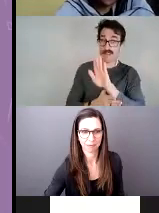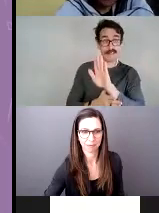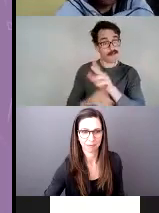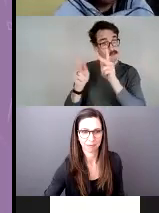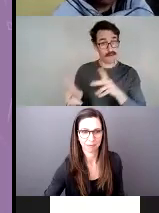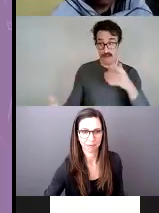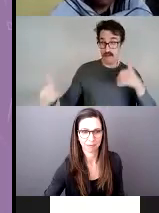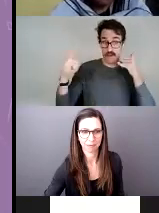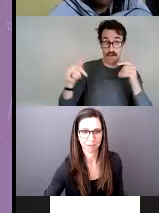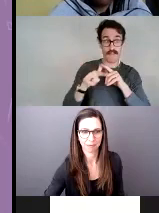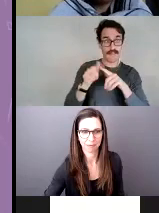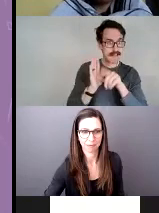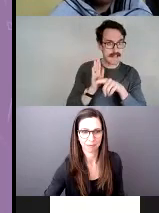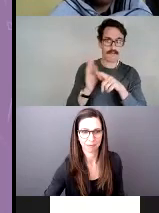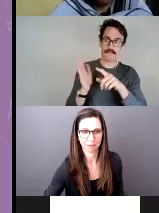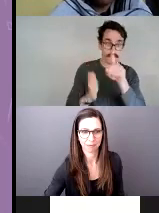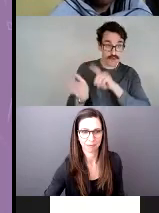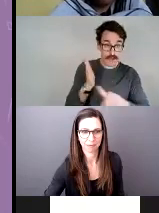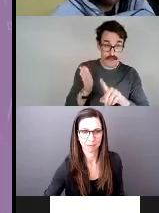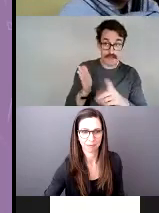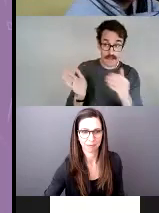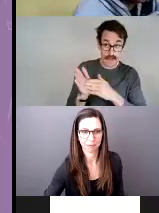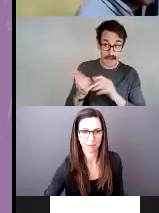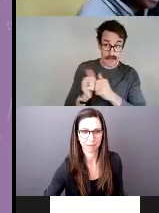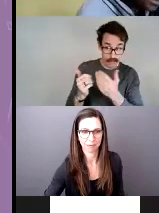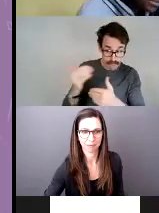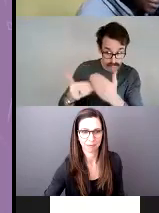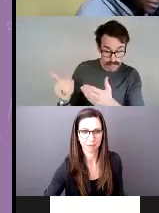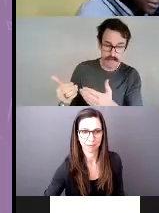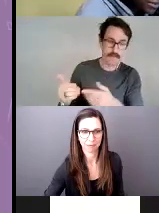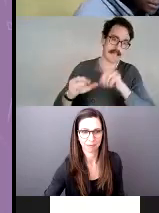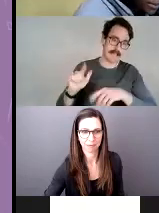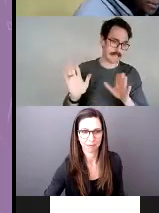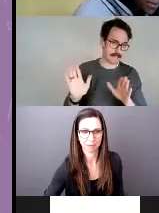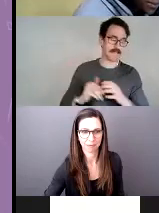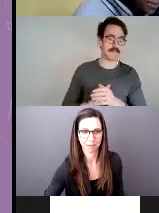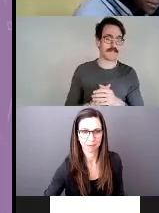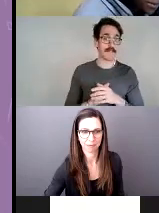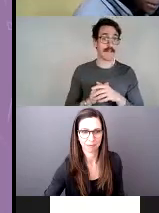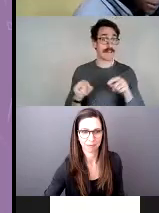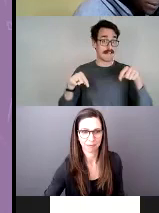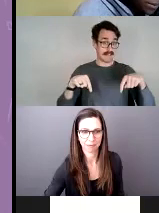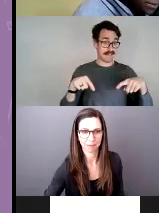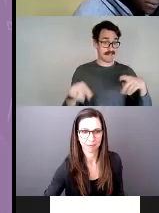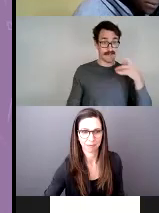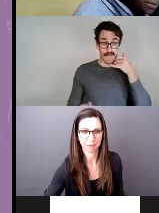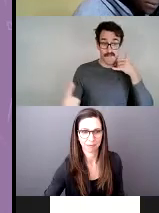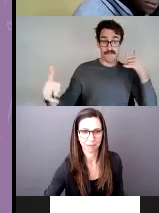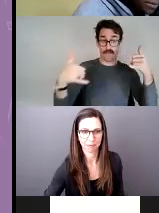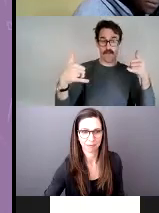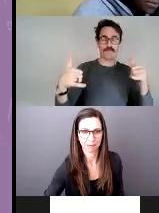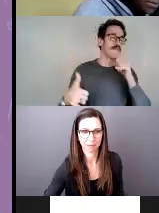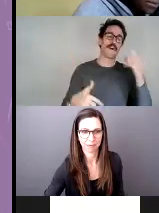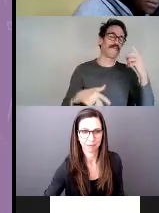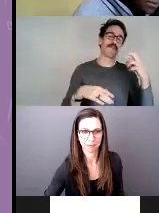offer services over the phone. And we are not a reporting line for abuse. So while